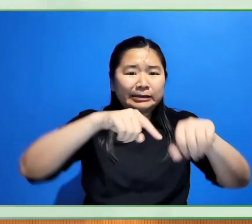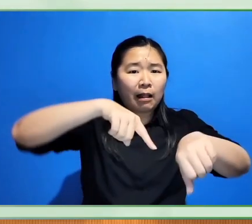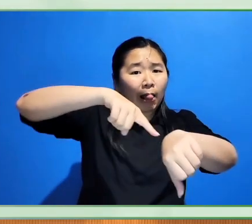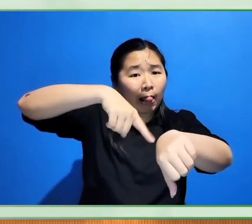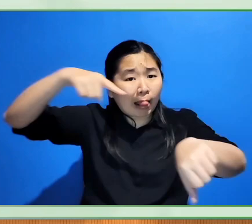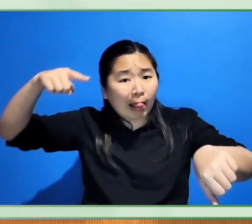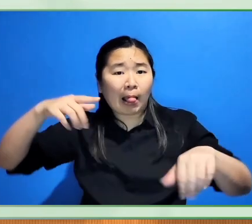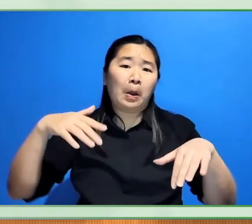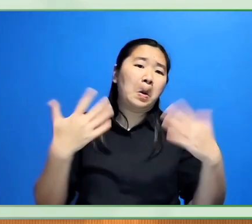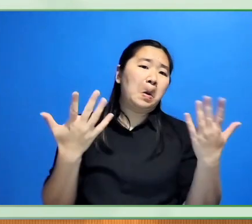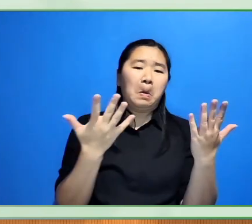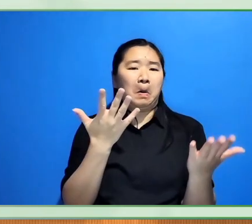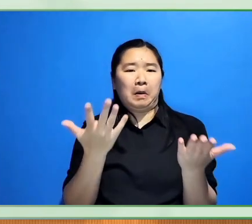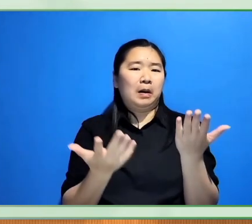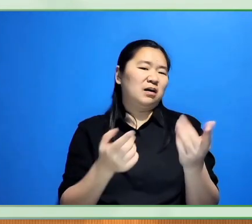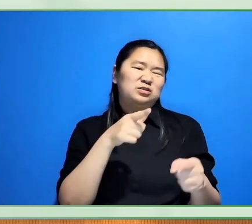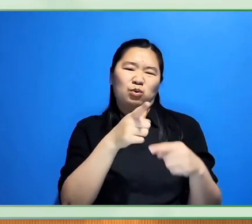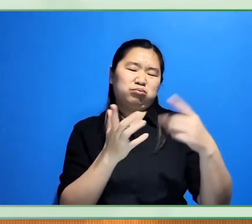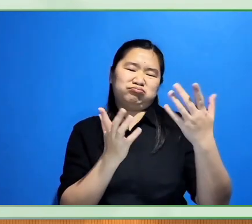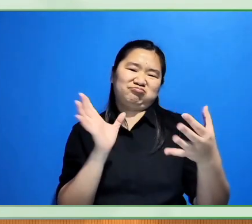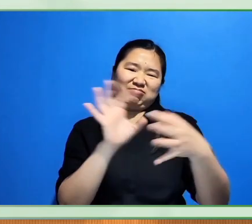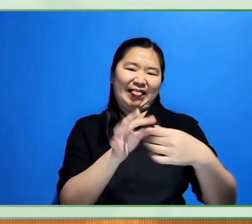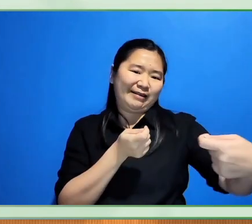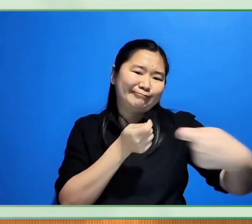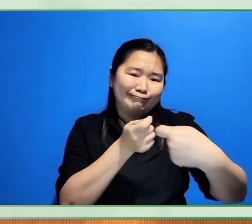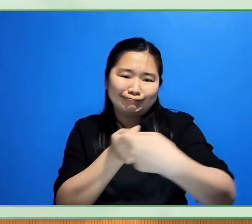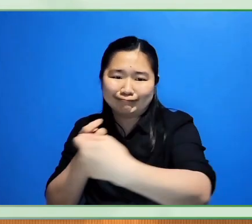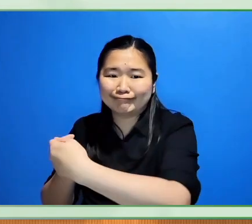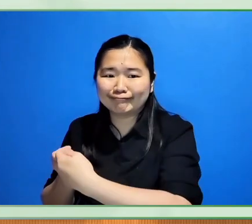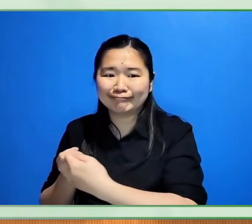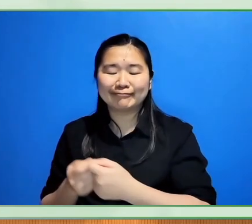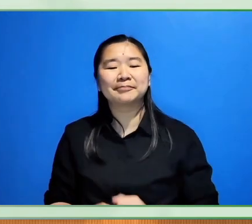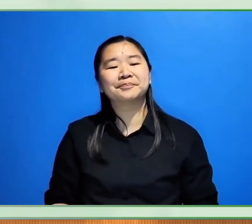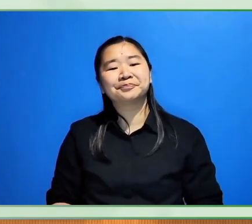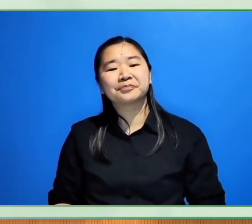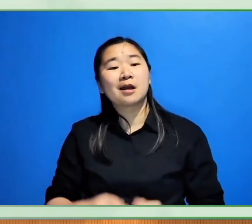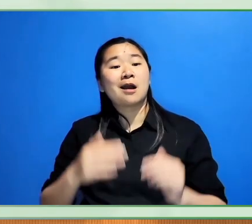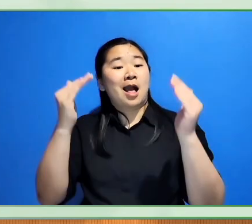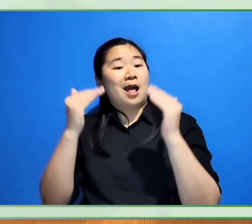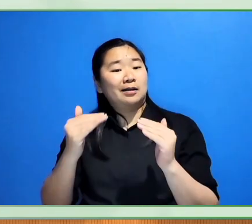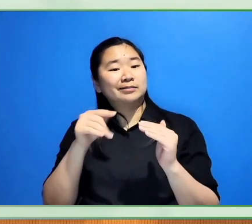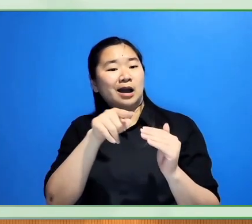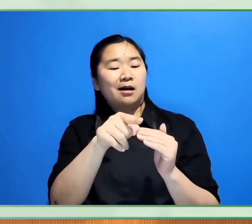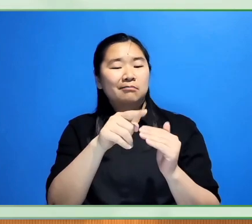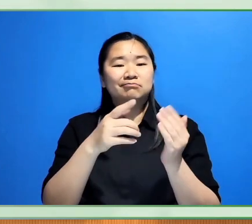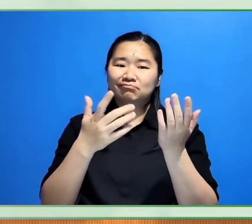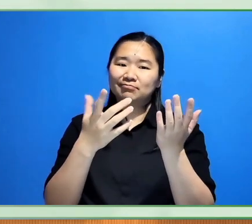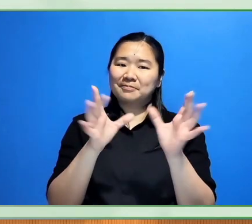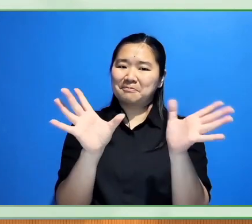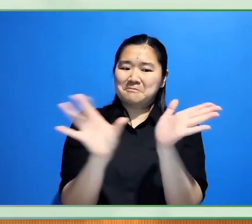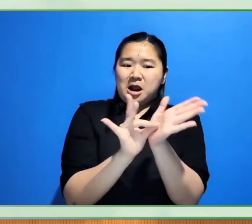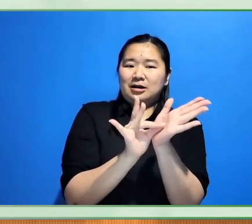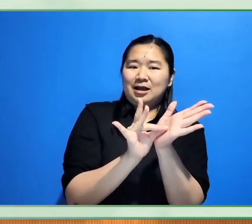margins, and we can be closer to our patients. And finally, we have remote setup and calibration solution. It's called the